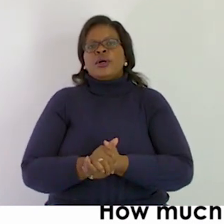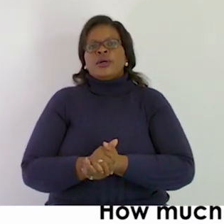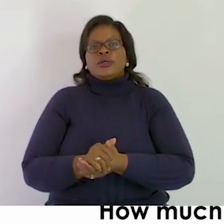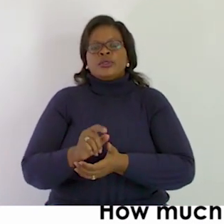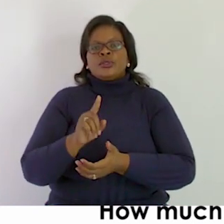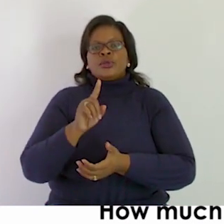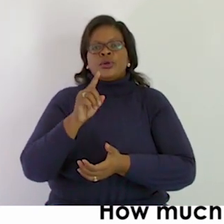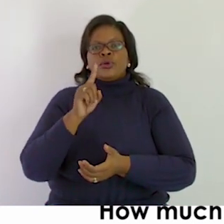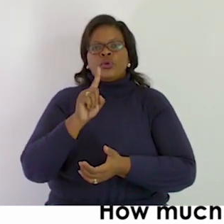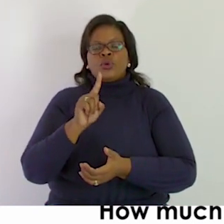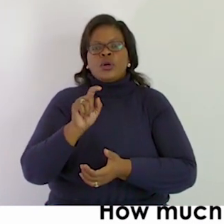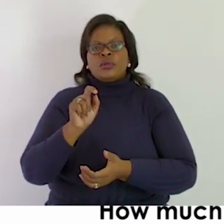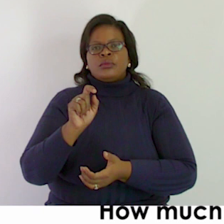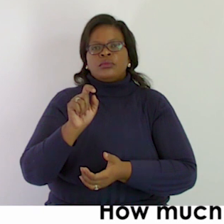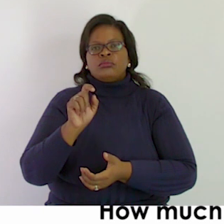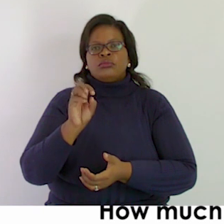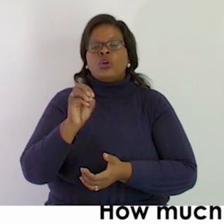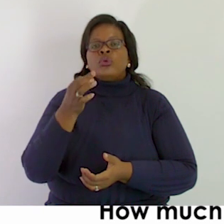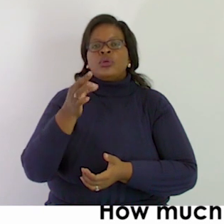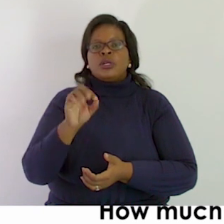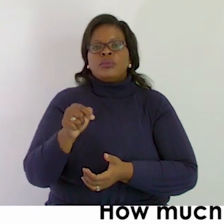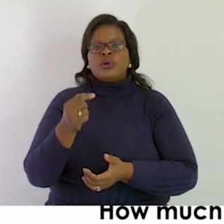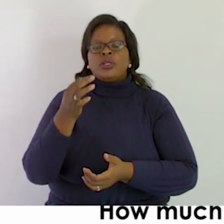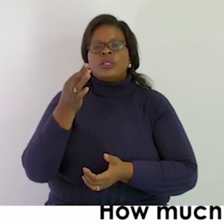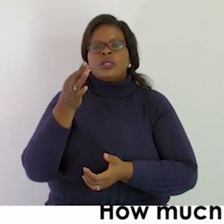$109.95, and some shoes for